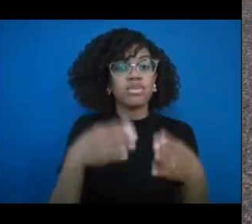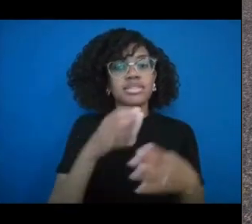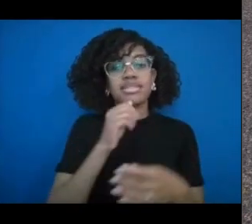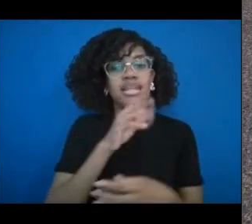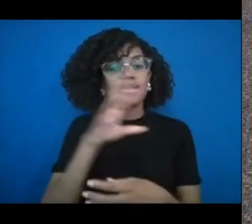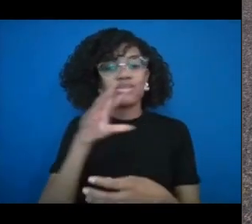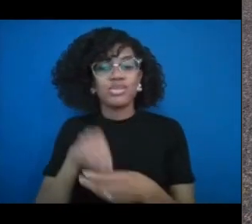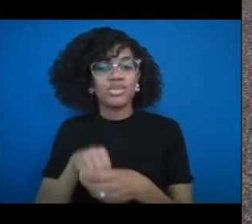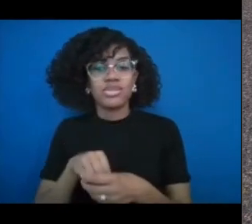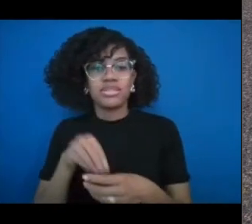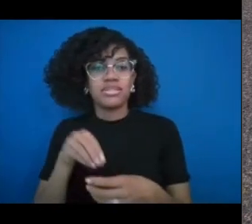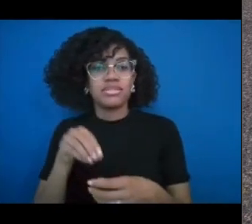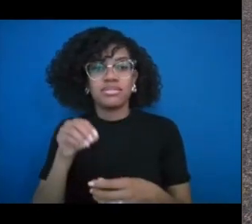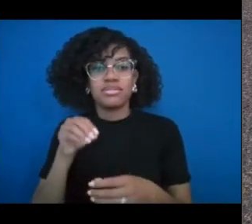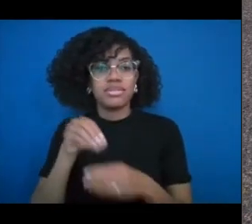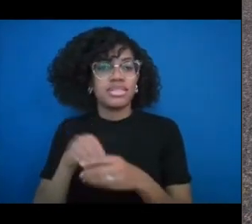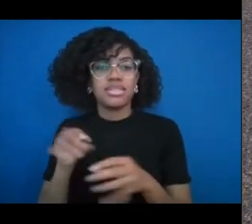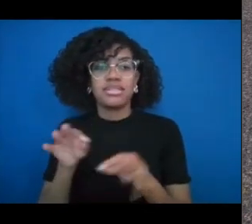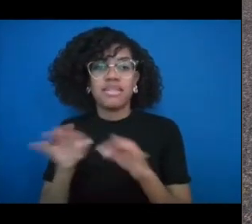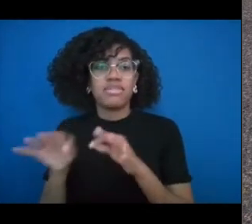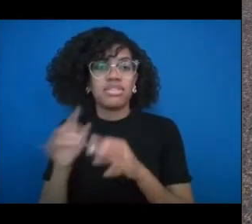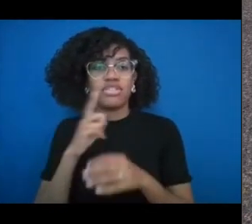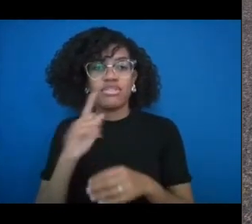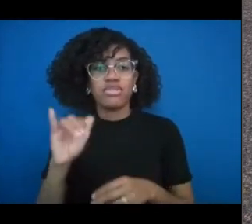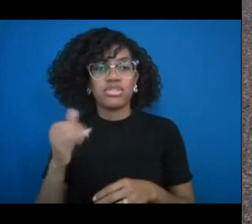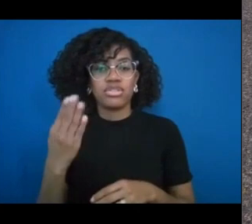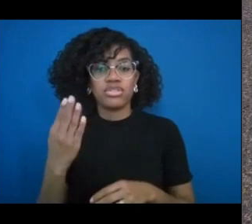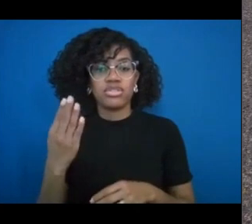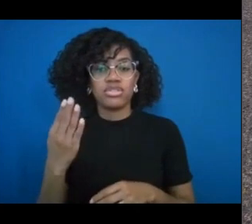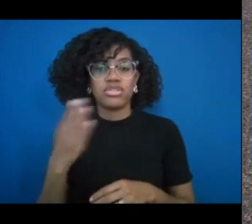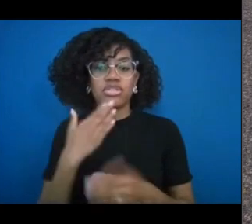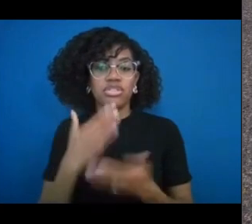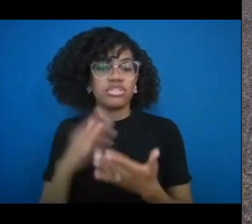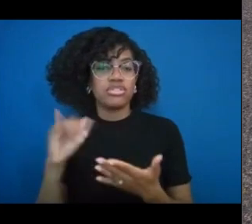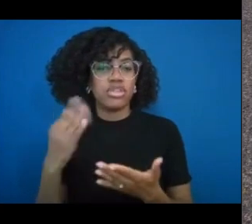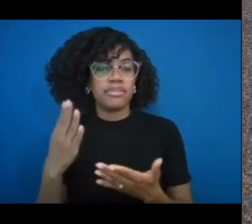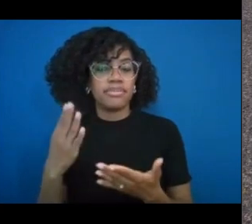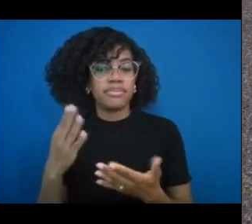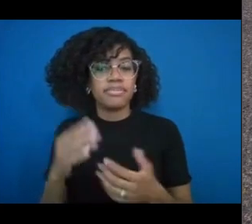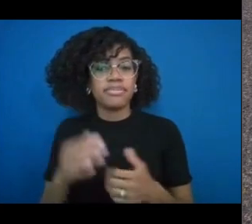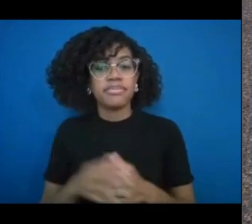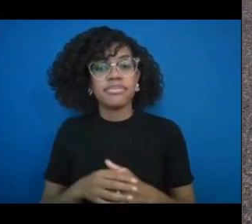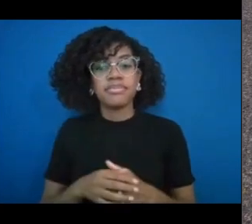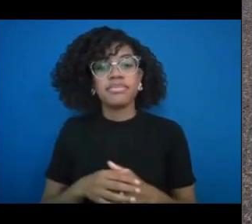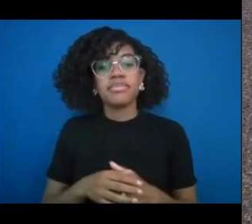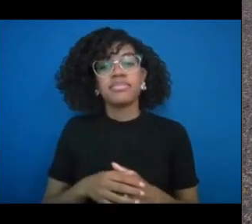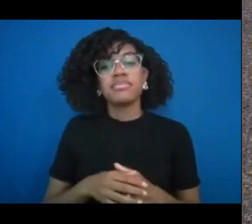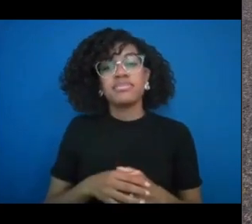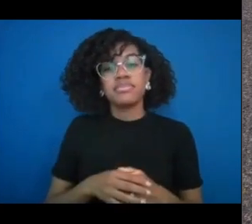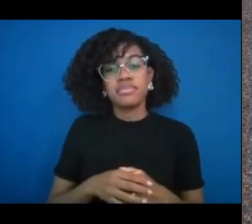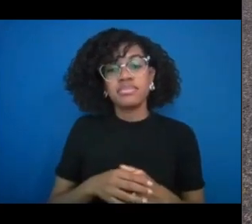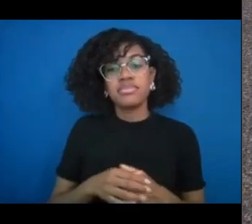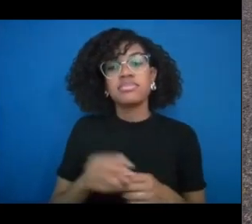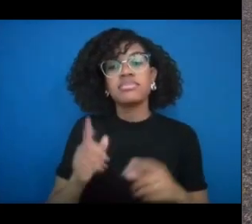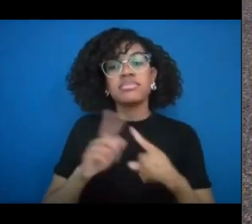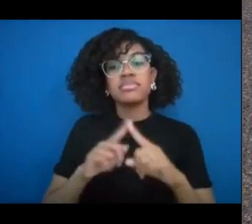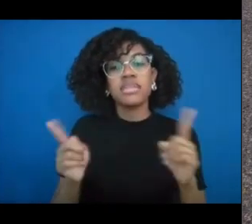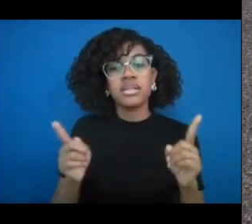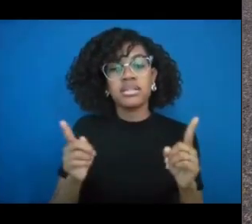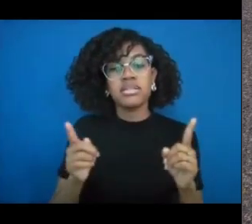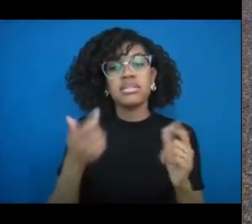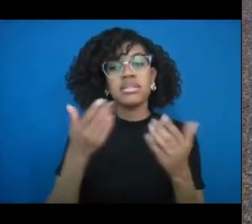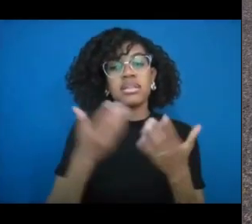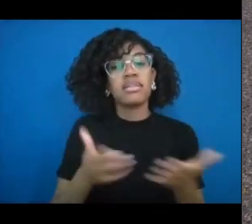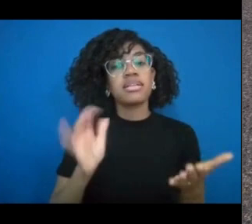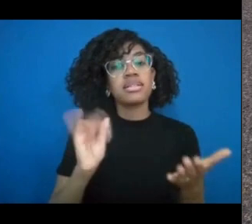However, where greenhouse gas reductions are co-benefits of resilience efforts, such projects are a